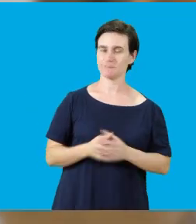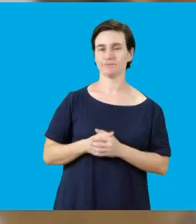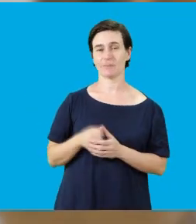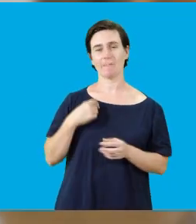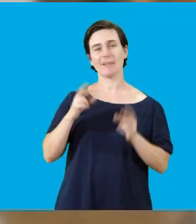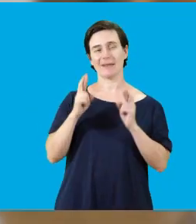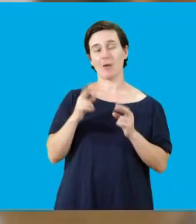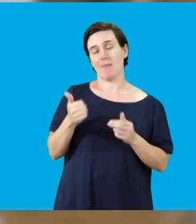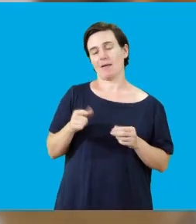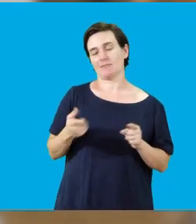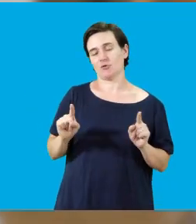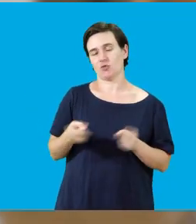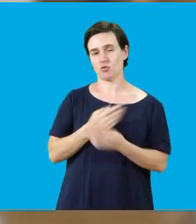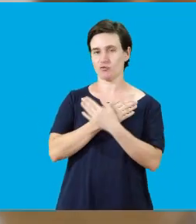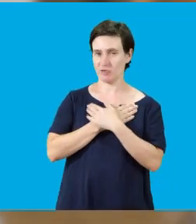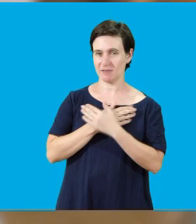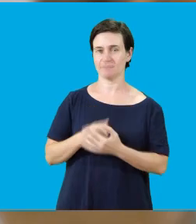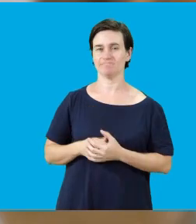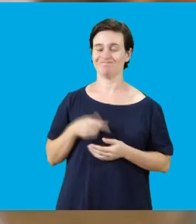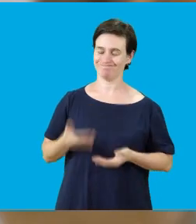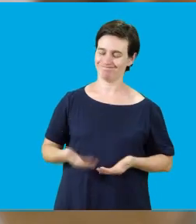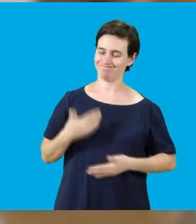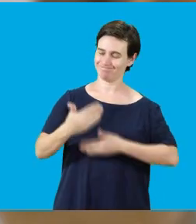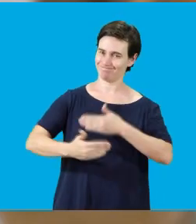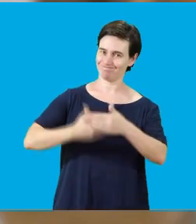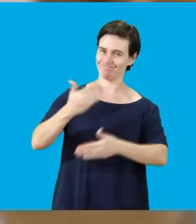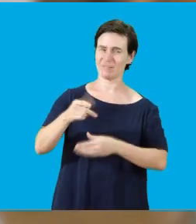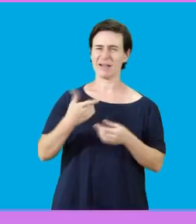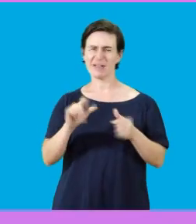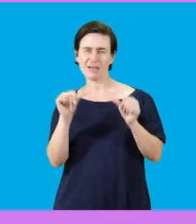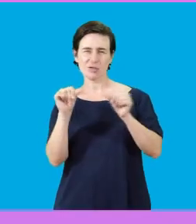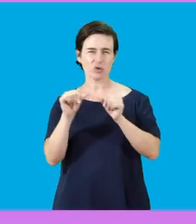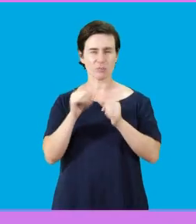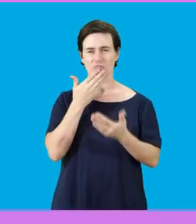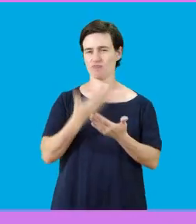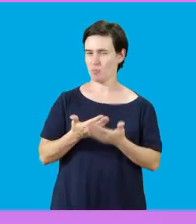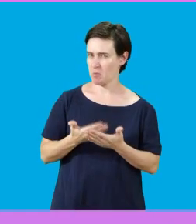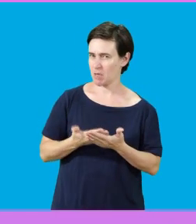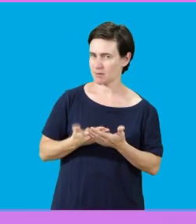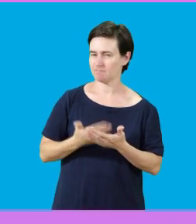Welcome back, learners. I hope you had a nice quick rest. Now let's continue with determining probability.